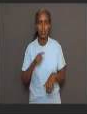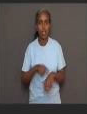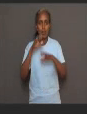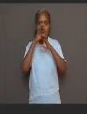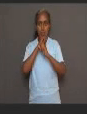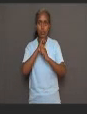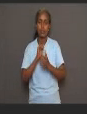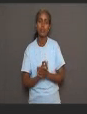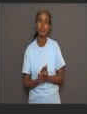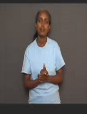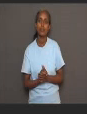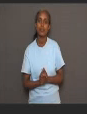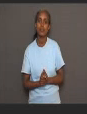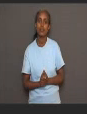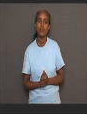Time's up.